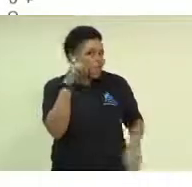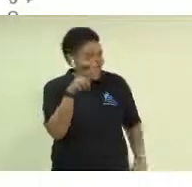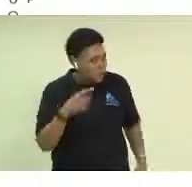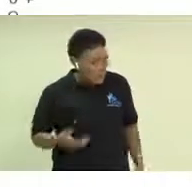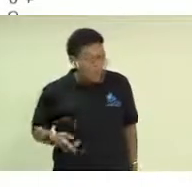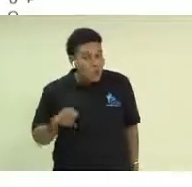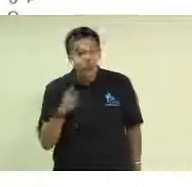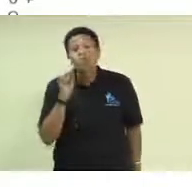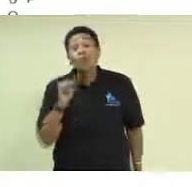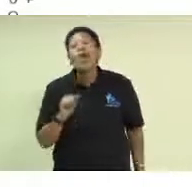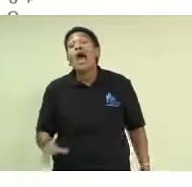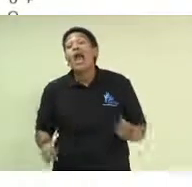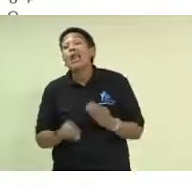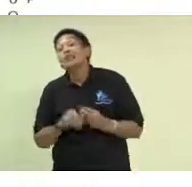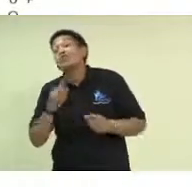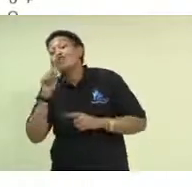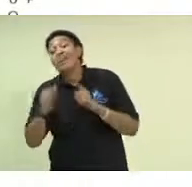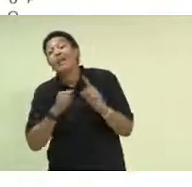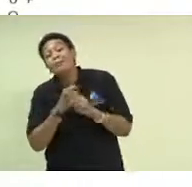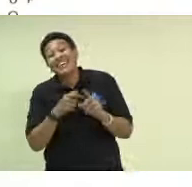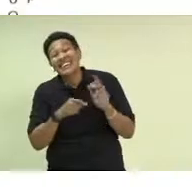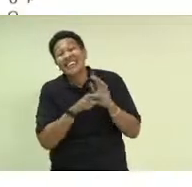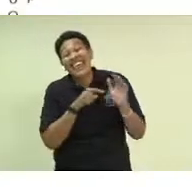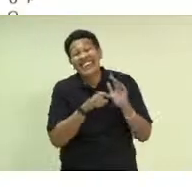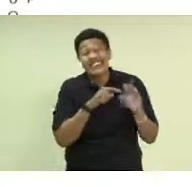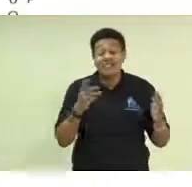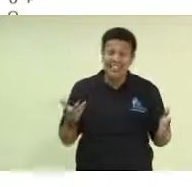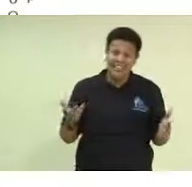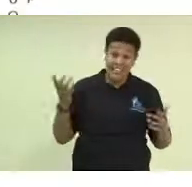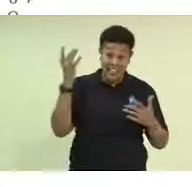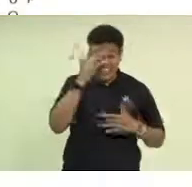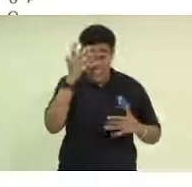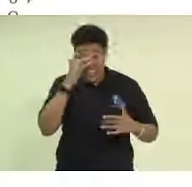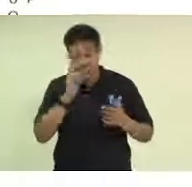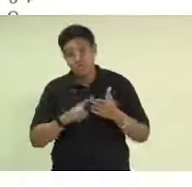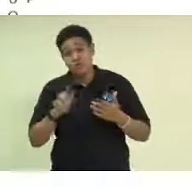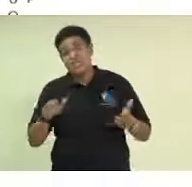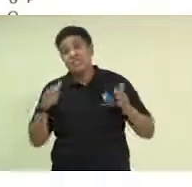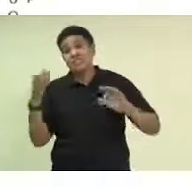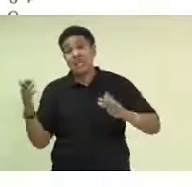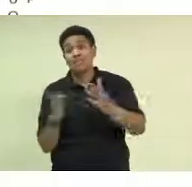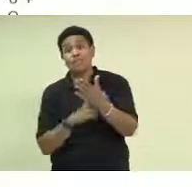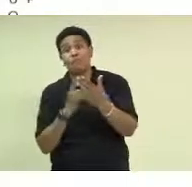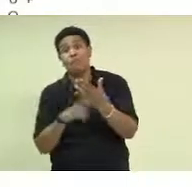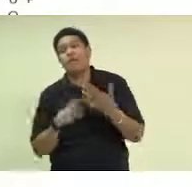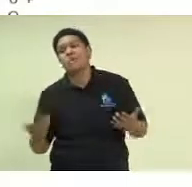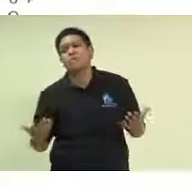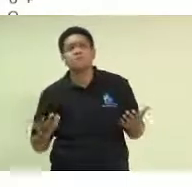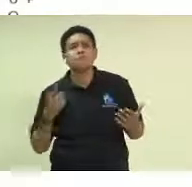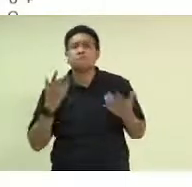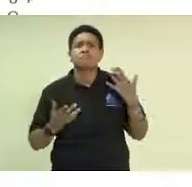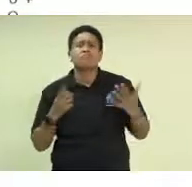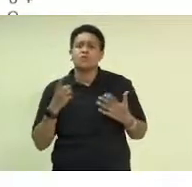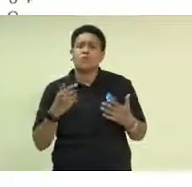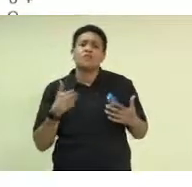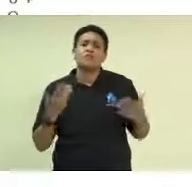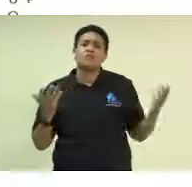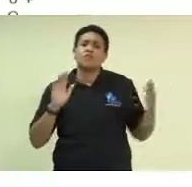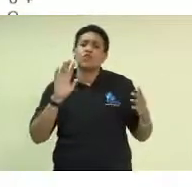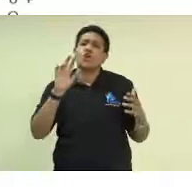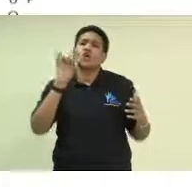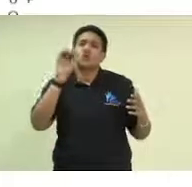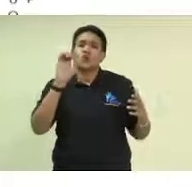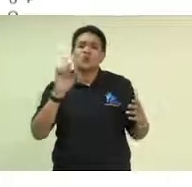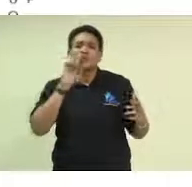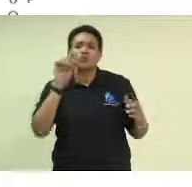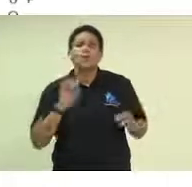And you can also be affected negatively, illness and even death in some cases, even though you have had your dose. So